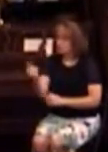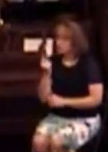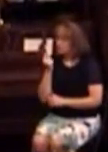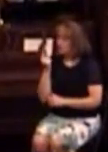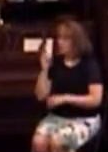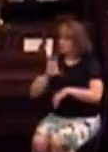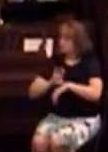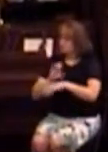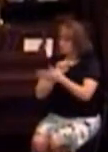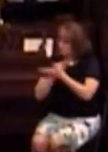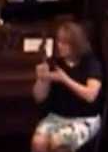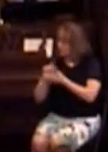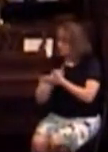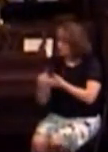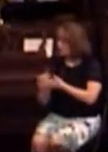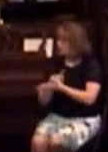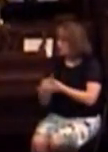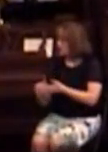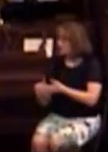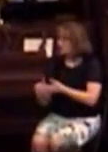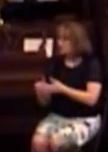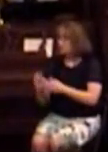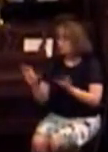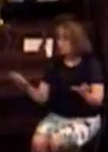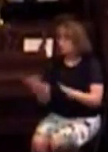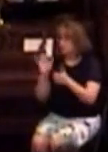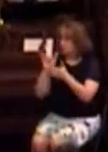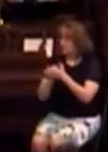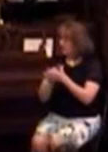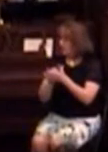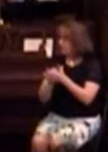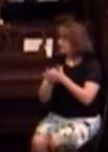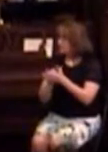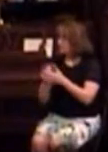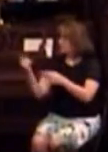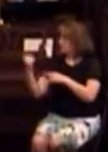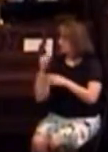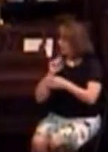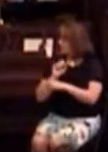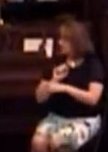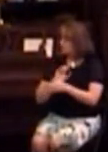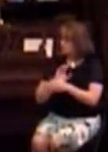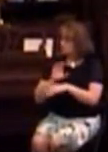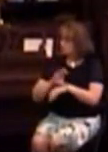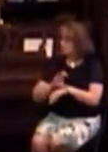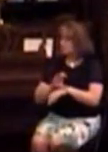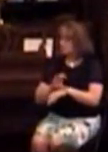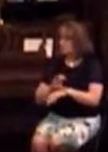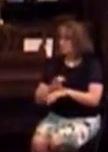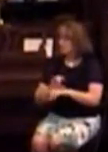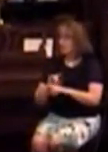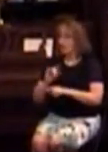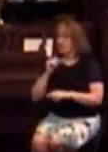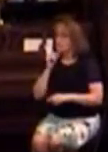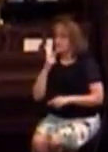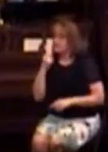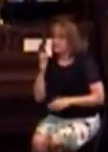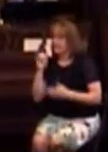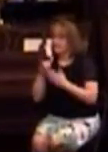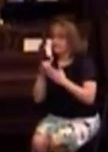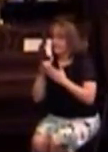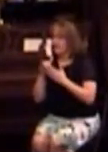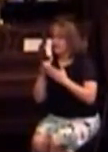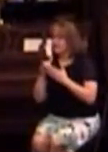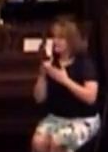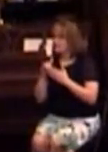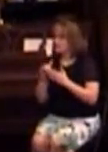ritual, and you think you're behaving in the appropriate way. And I'm not condemning the way you're behaving. That's not the point. You just